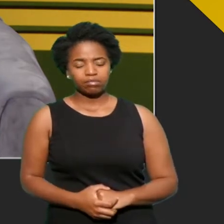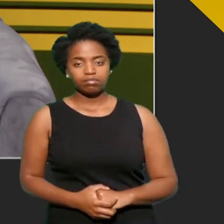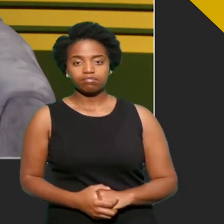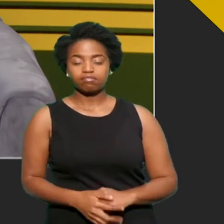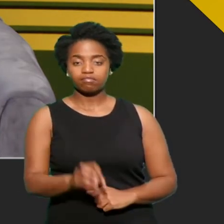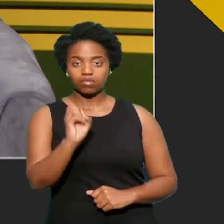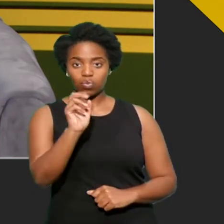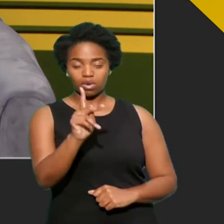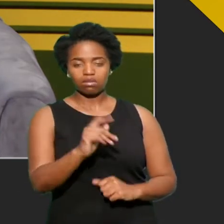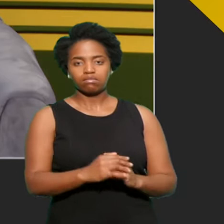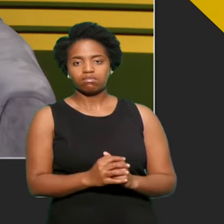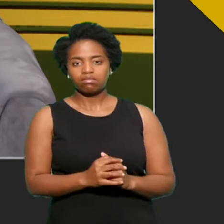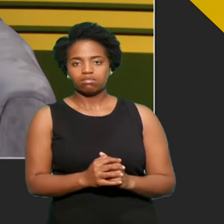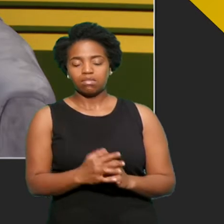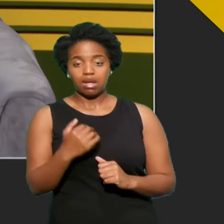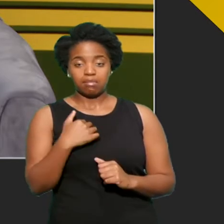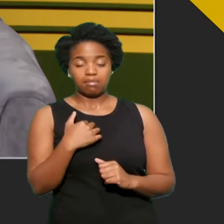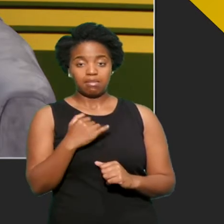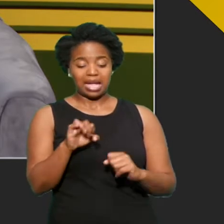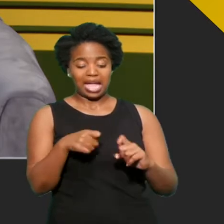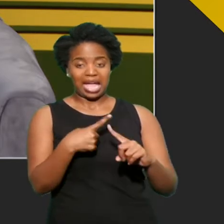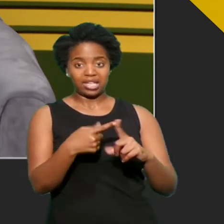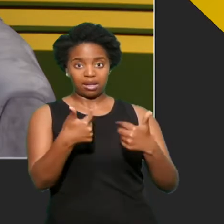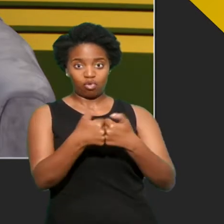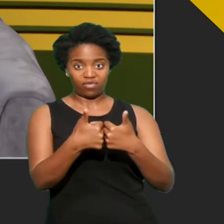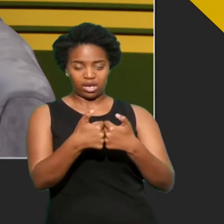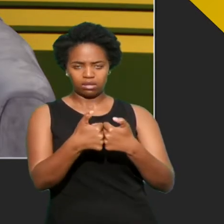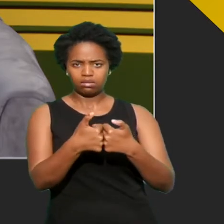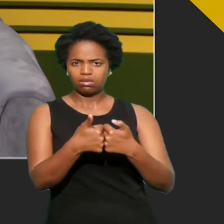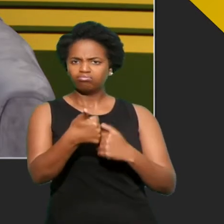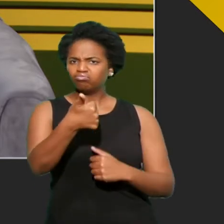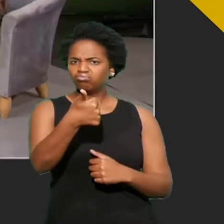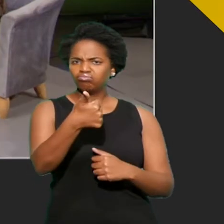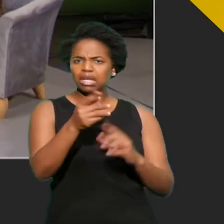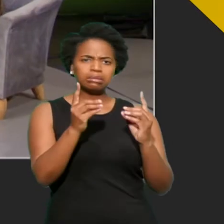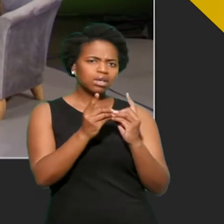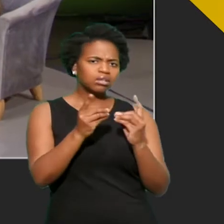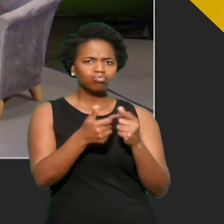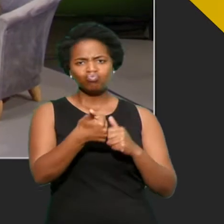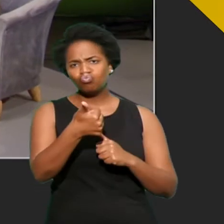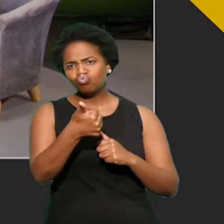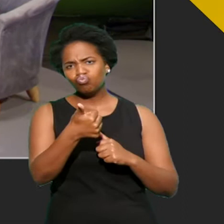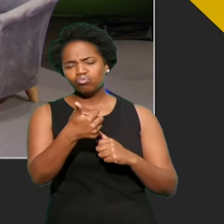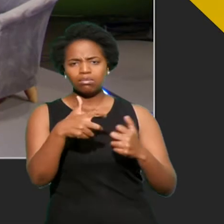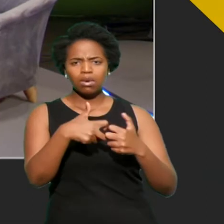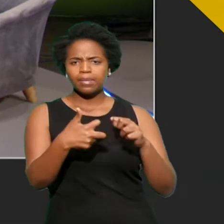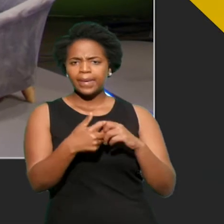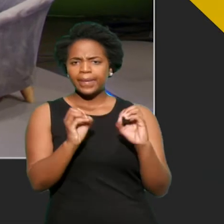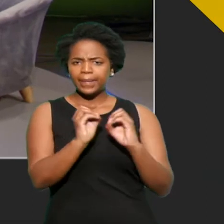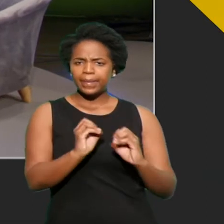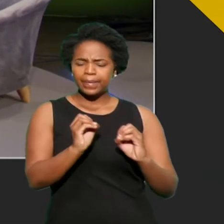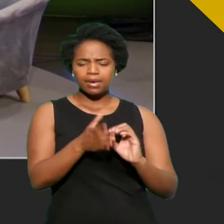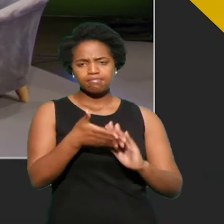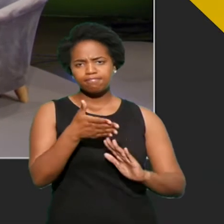Okay, this guy was dating the woman that I was and then got figure life